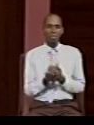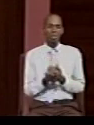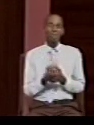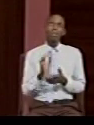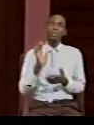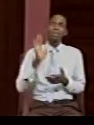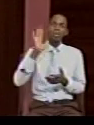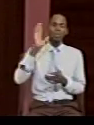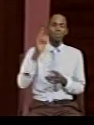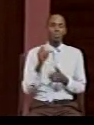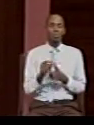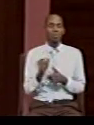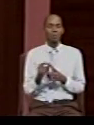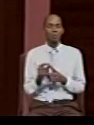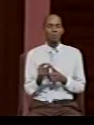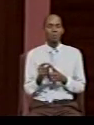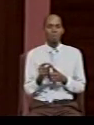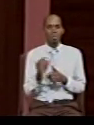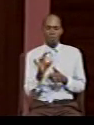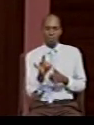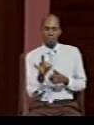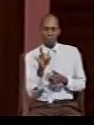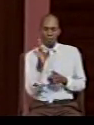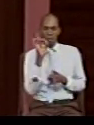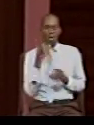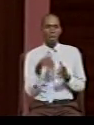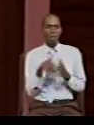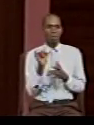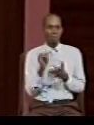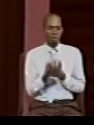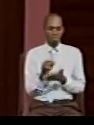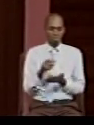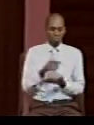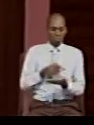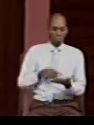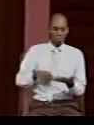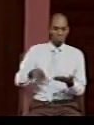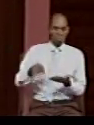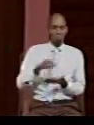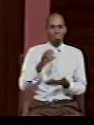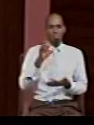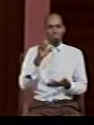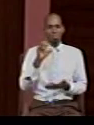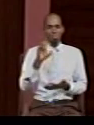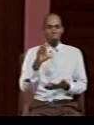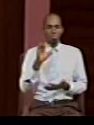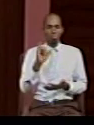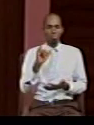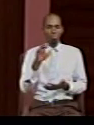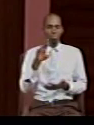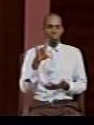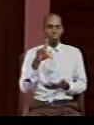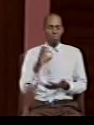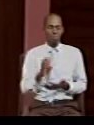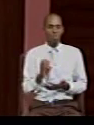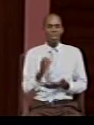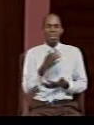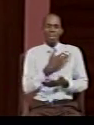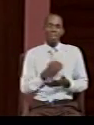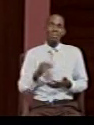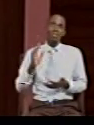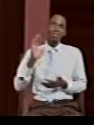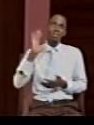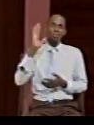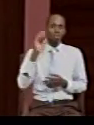marks out the circle in which we are to live. His word gives the